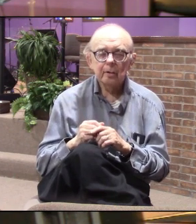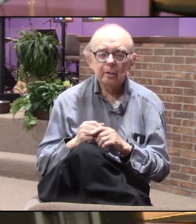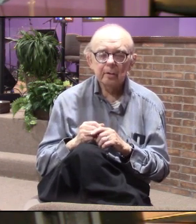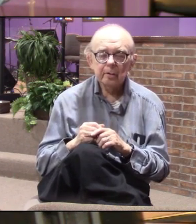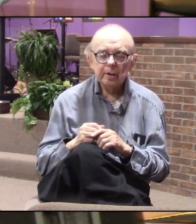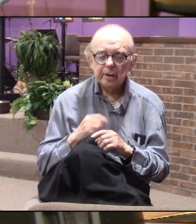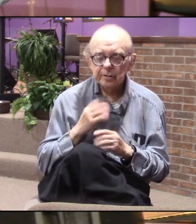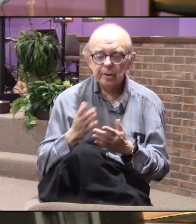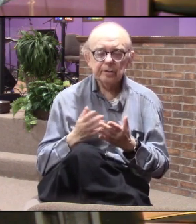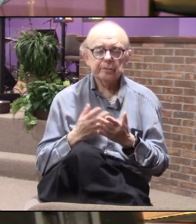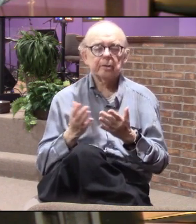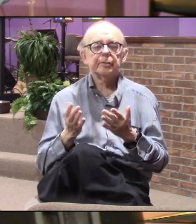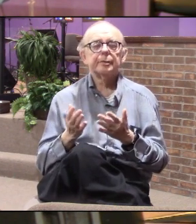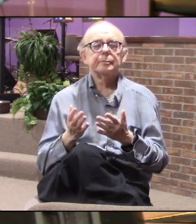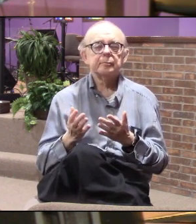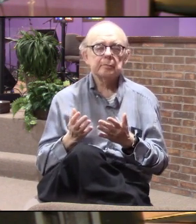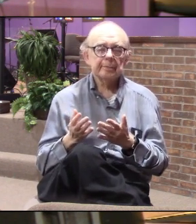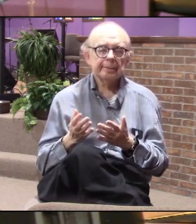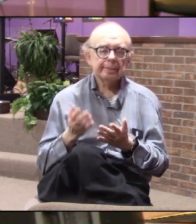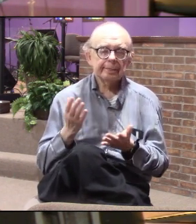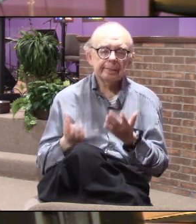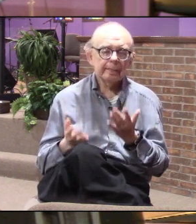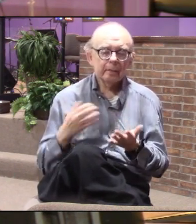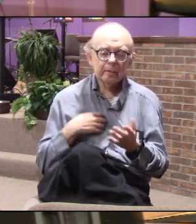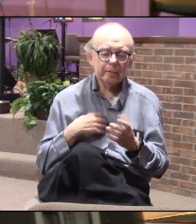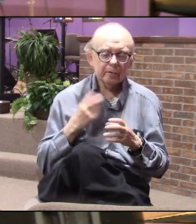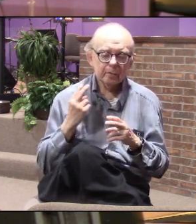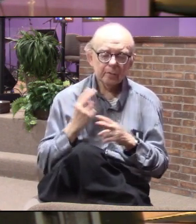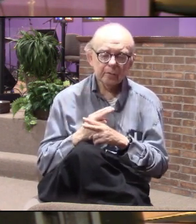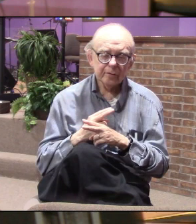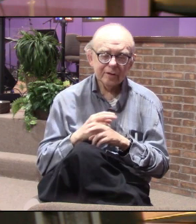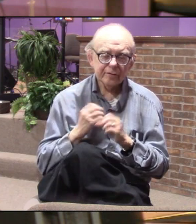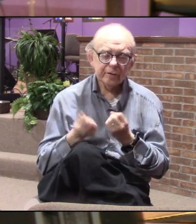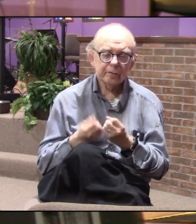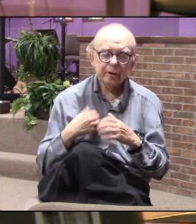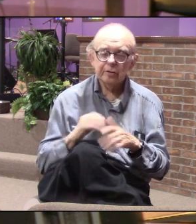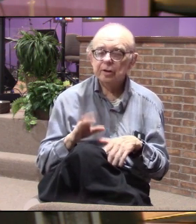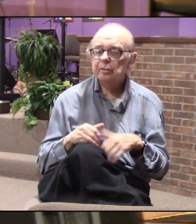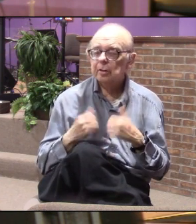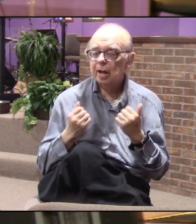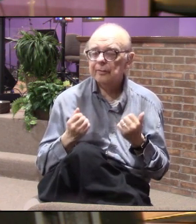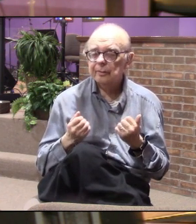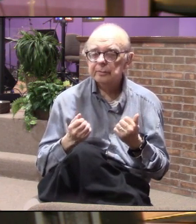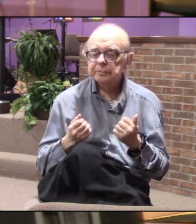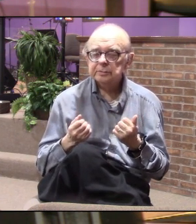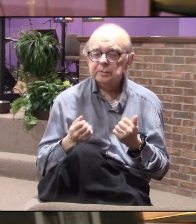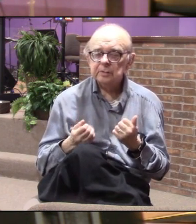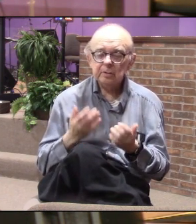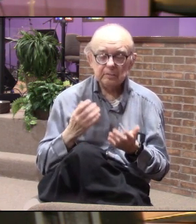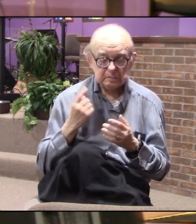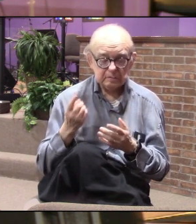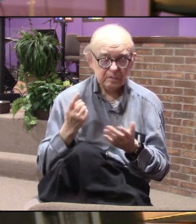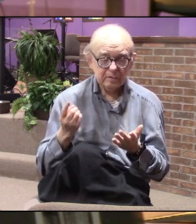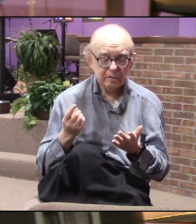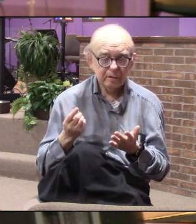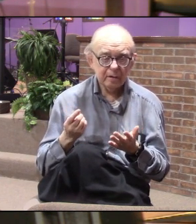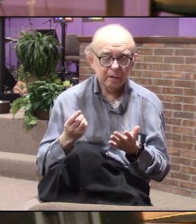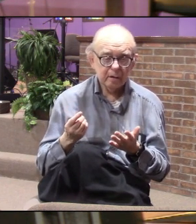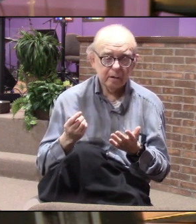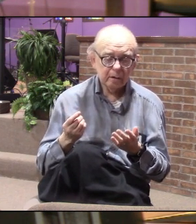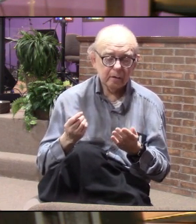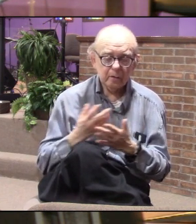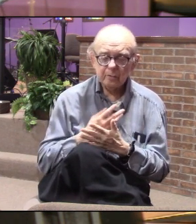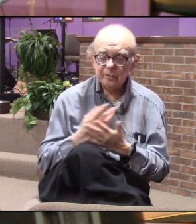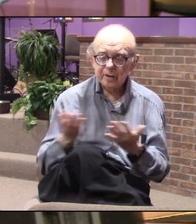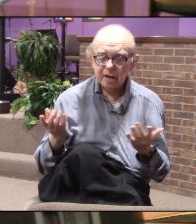May I say this to you? You may be in the worst situation in your life, and you may think that it is the worst thing that can